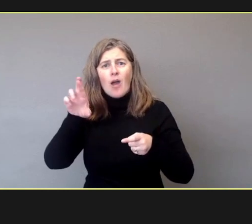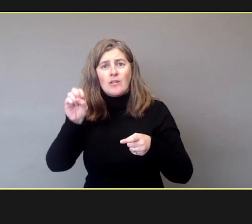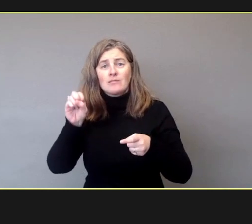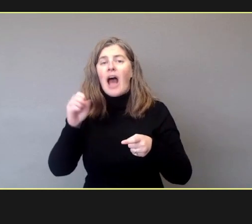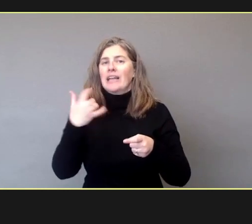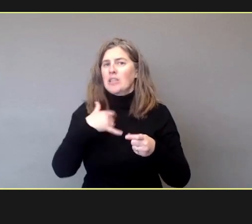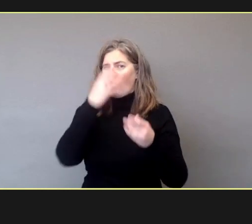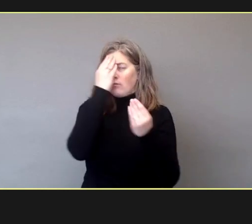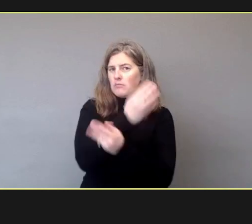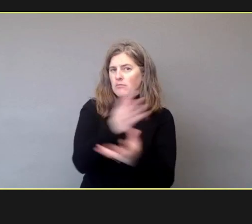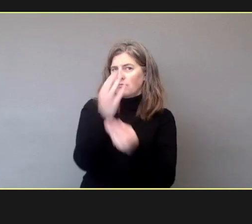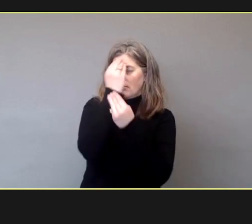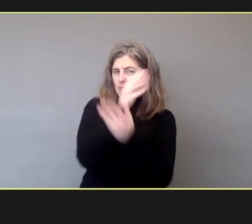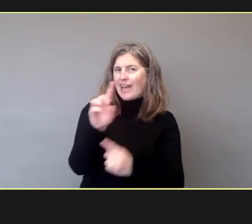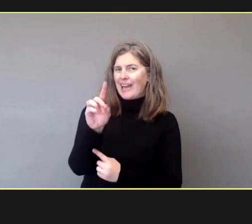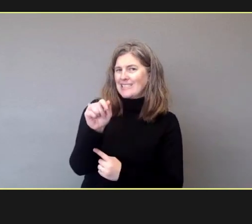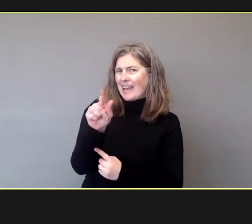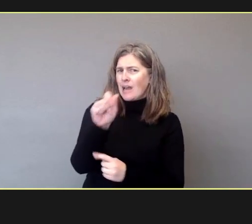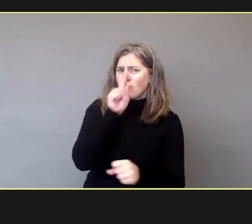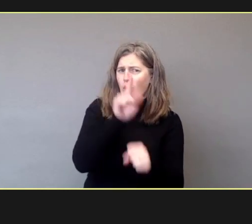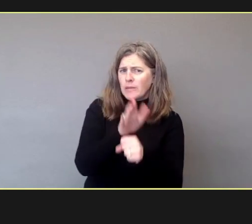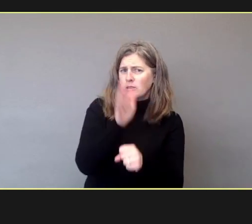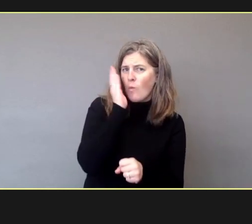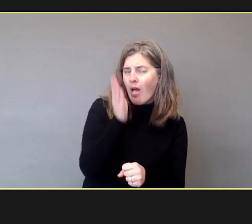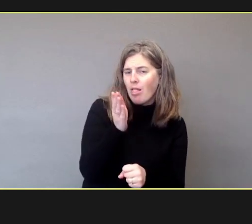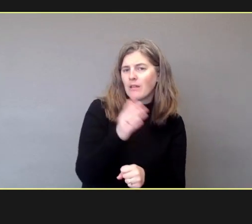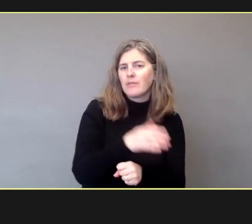you, I promise. We'll still have